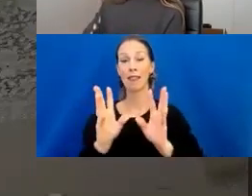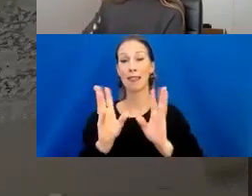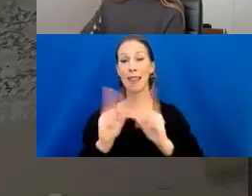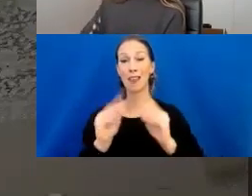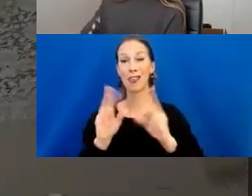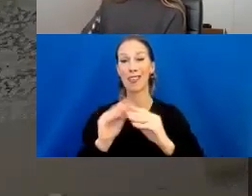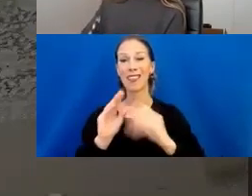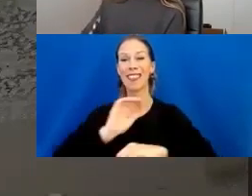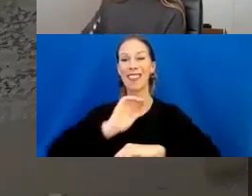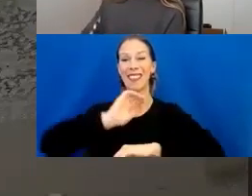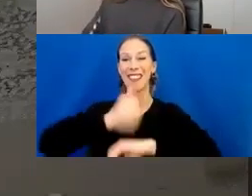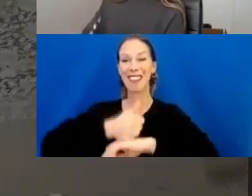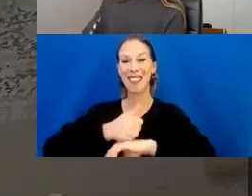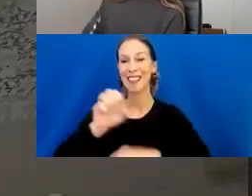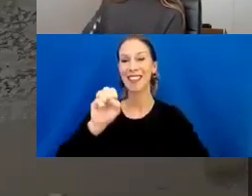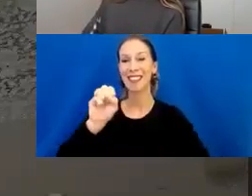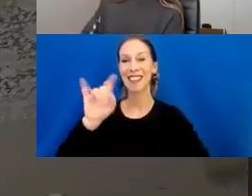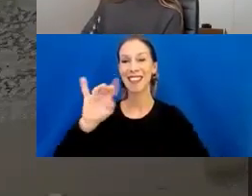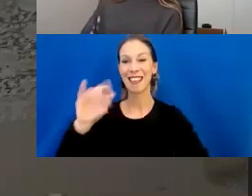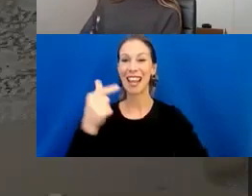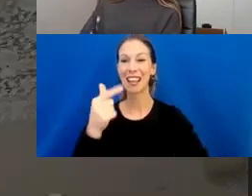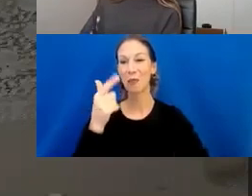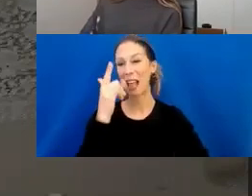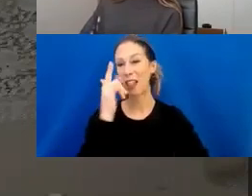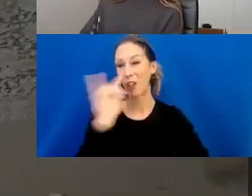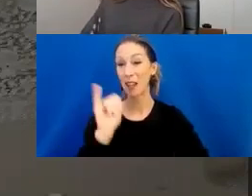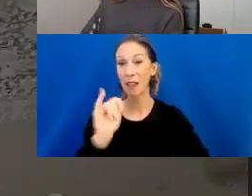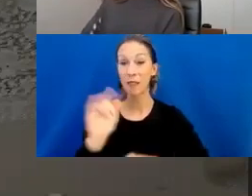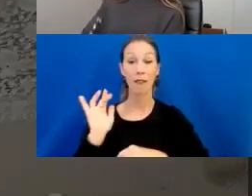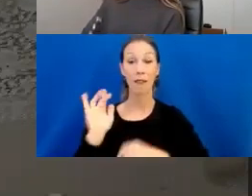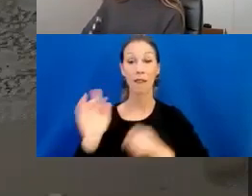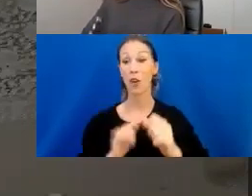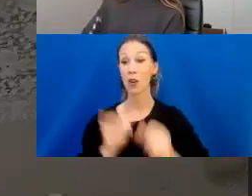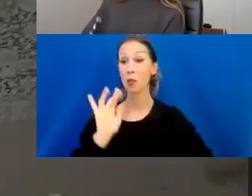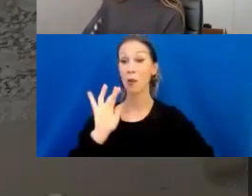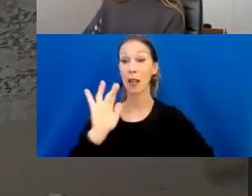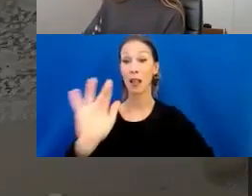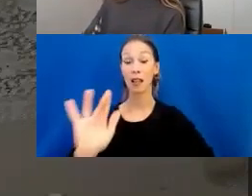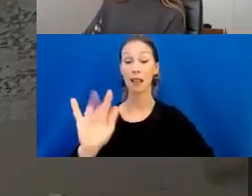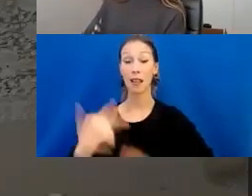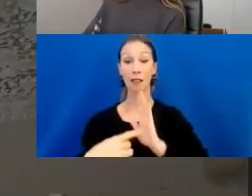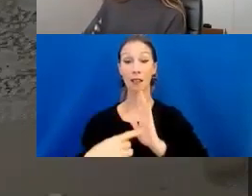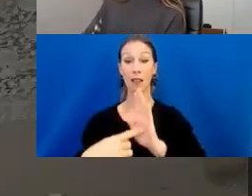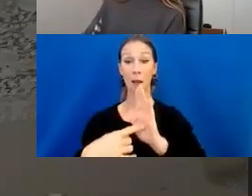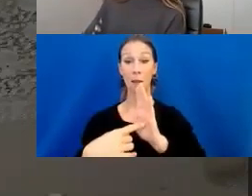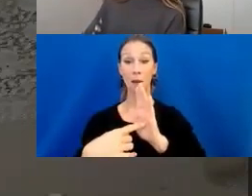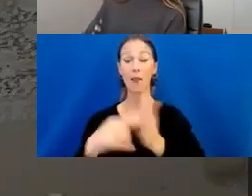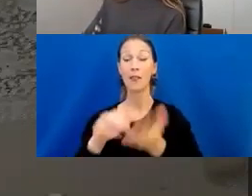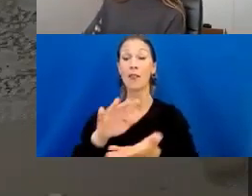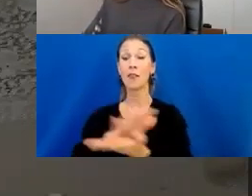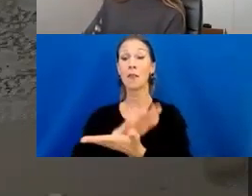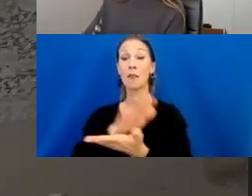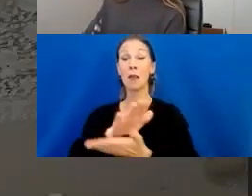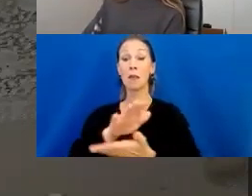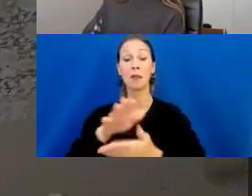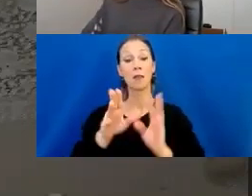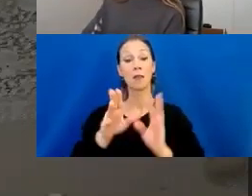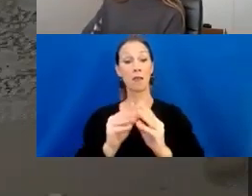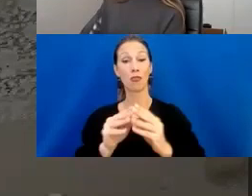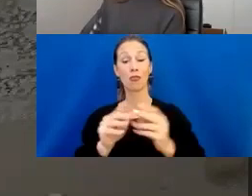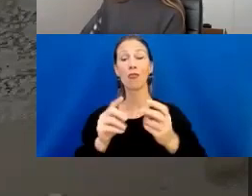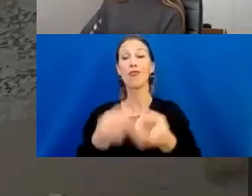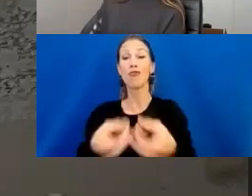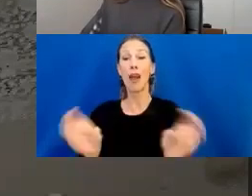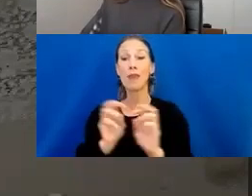feel like. So the first one we will click into is an example of what the paper sessions, roundtable